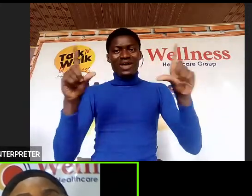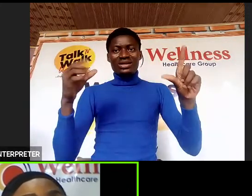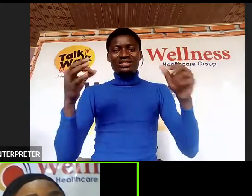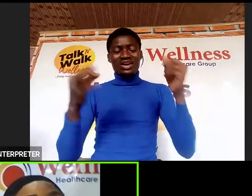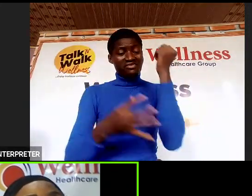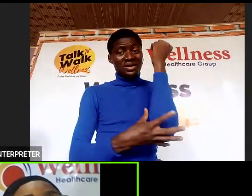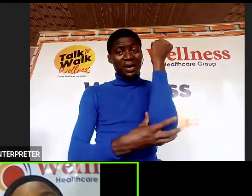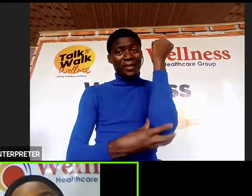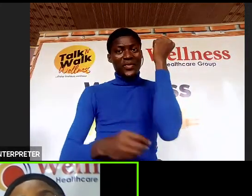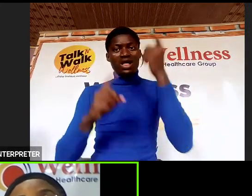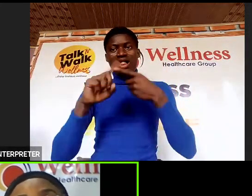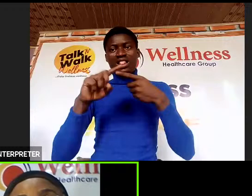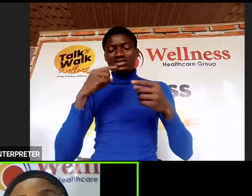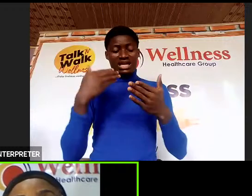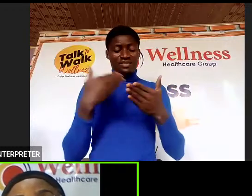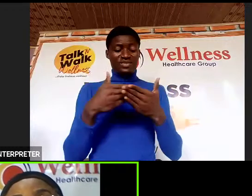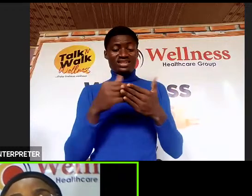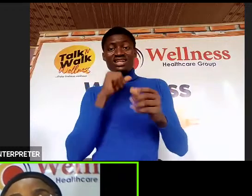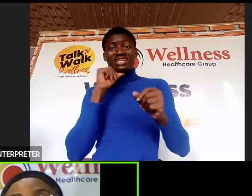you say, I don't have,